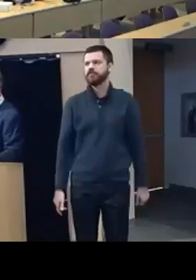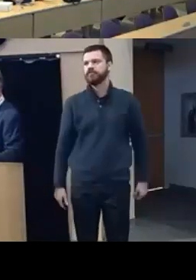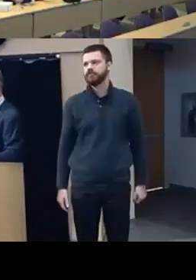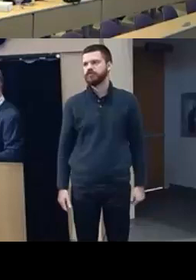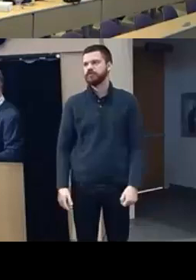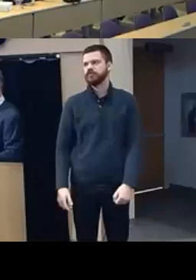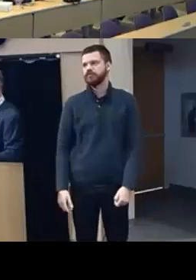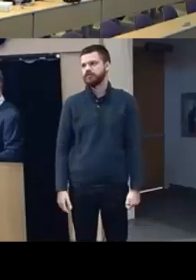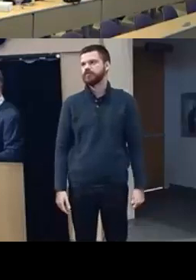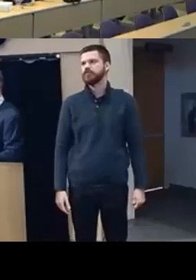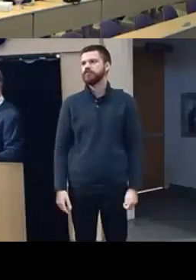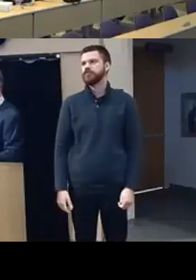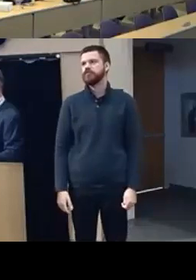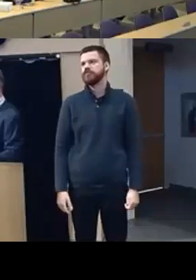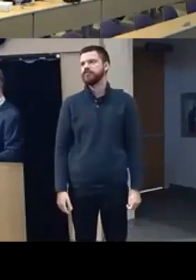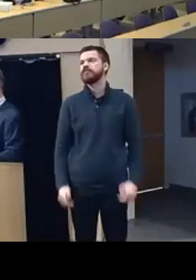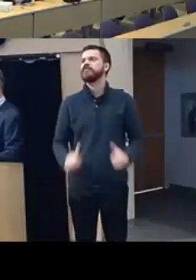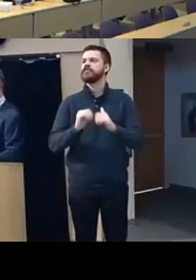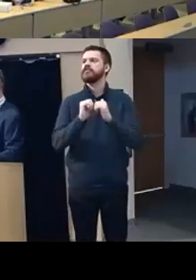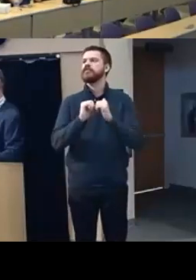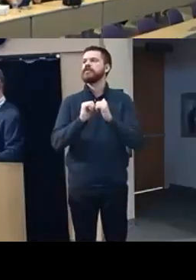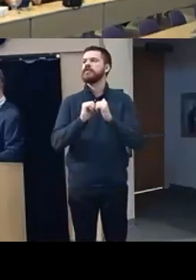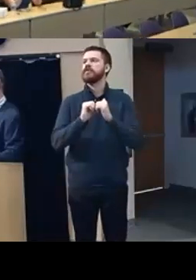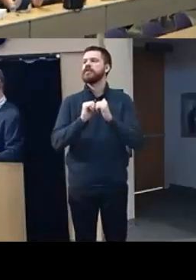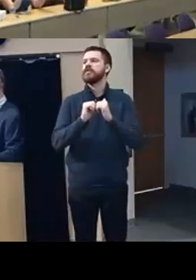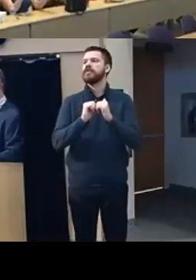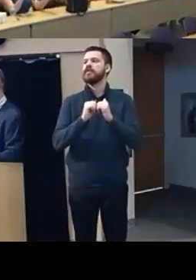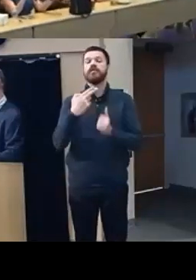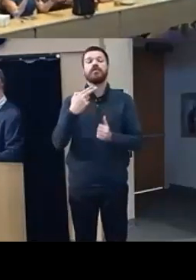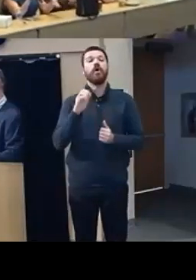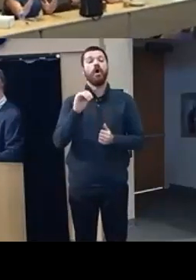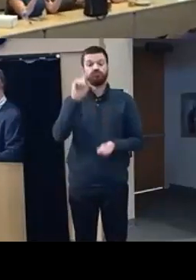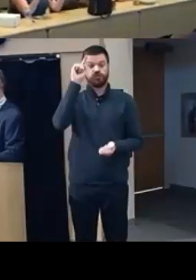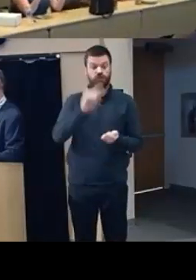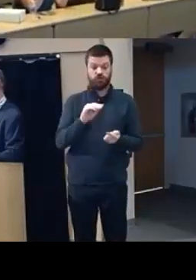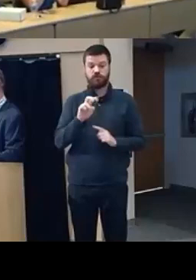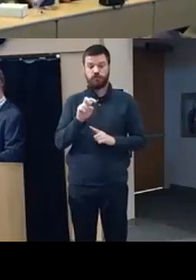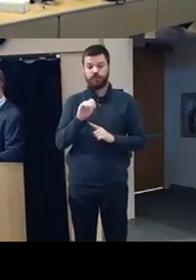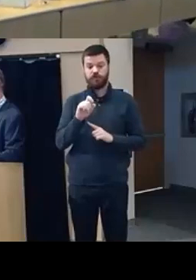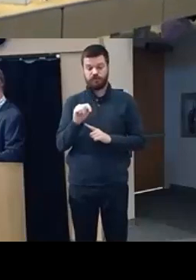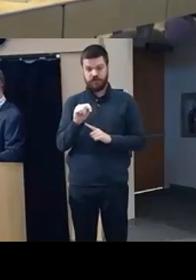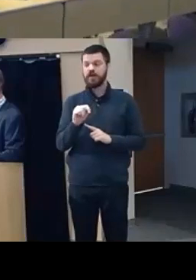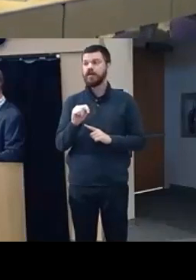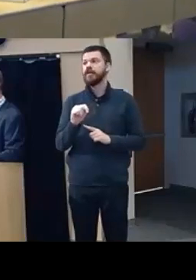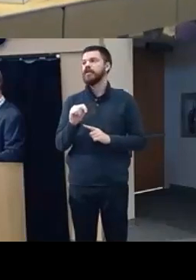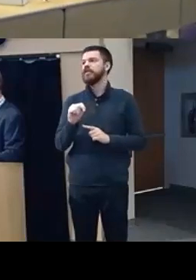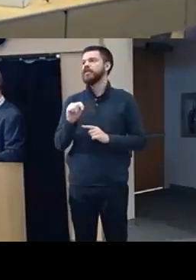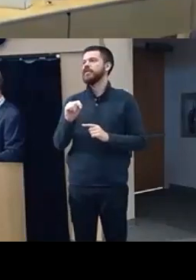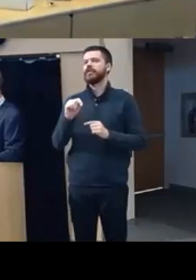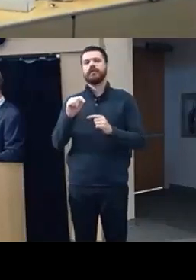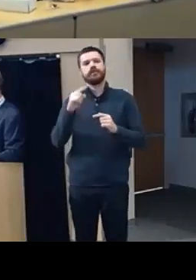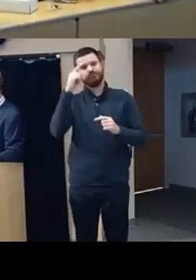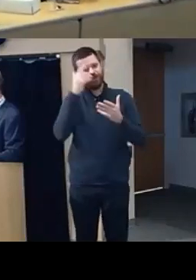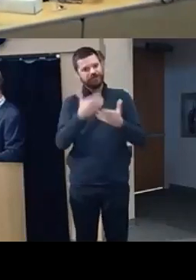How would you describe how the philosophy of Strong Recovery has shifted with the harm reduction movement? Great stuff, pain points, all the